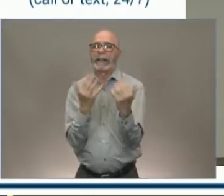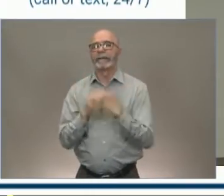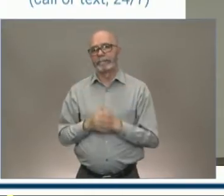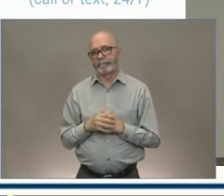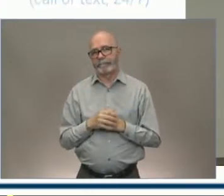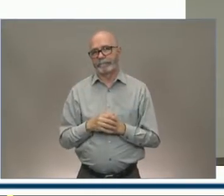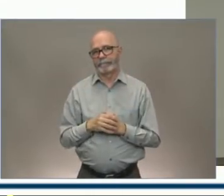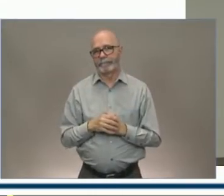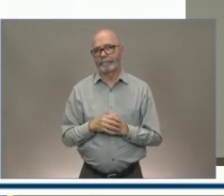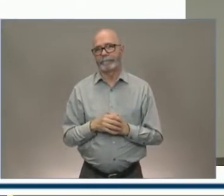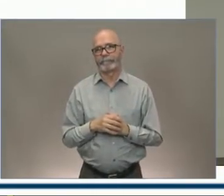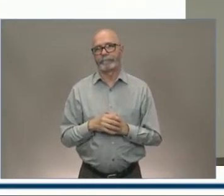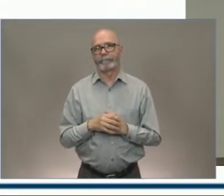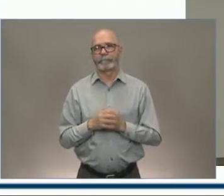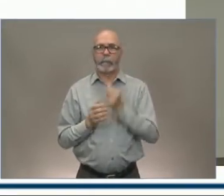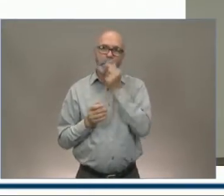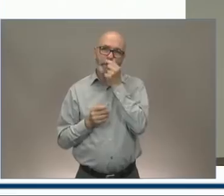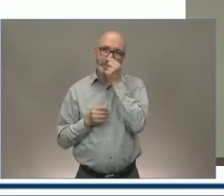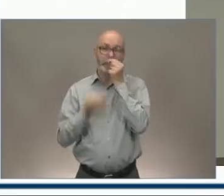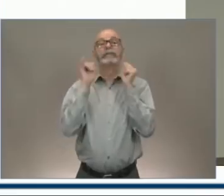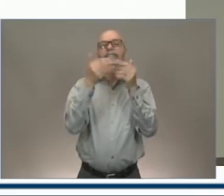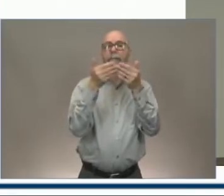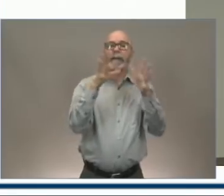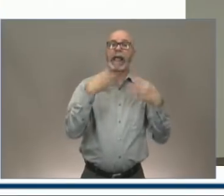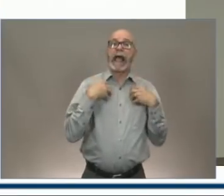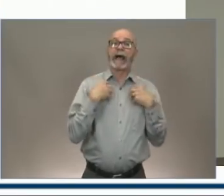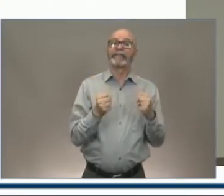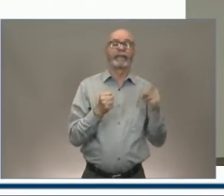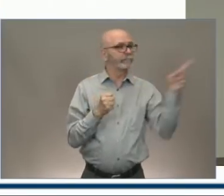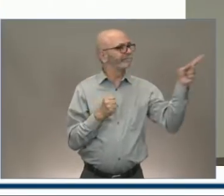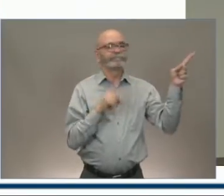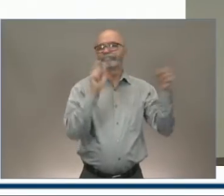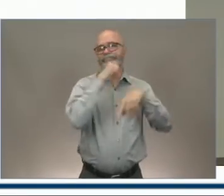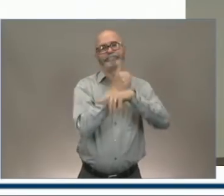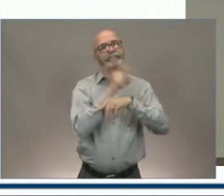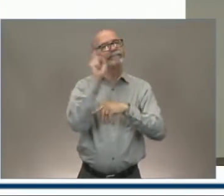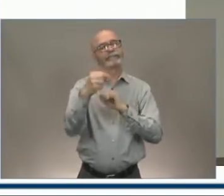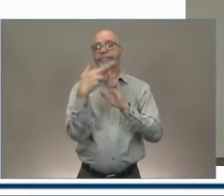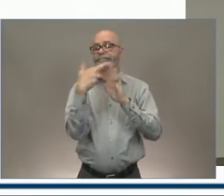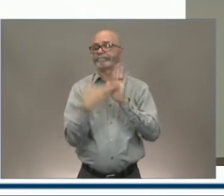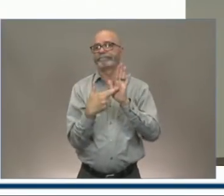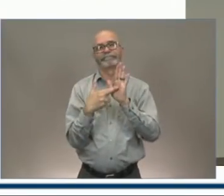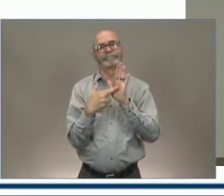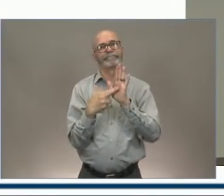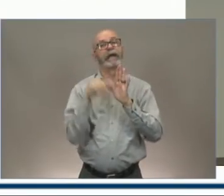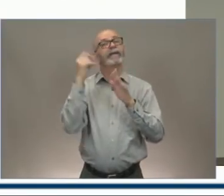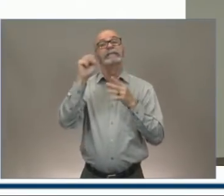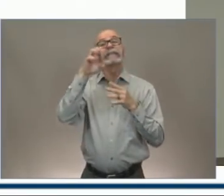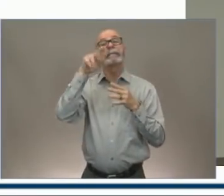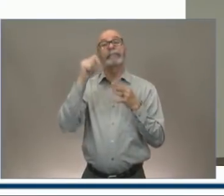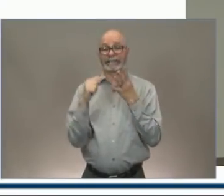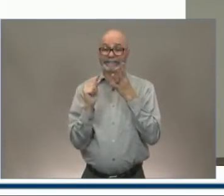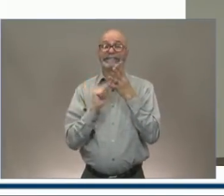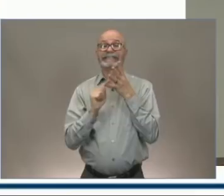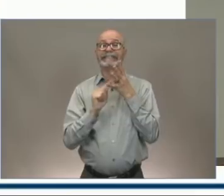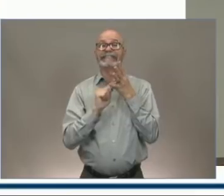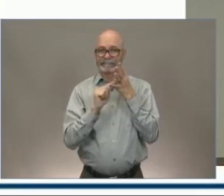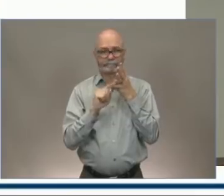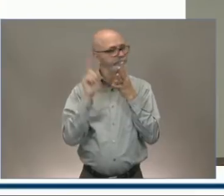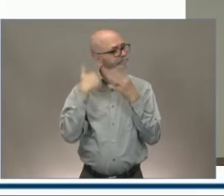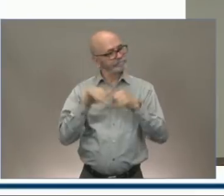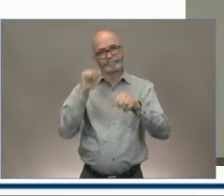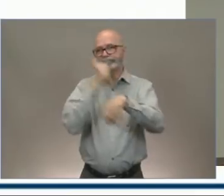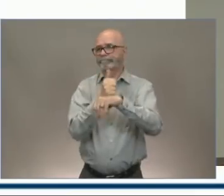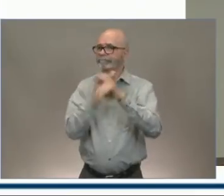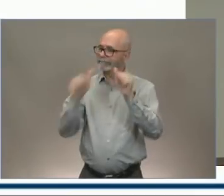still need some of the public health measures to stay place even after September, but by the time we get there, we will be far better protected from